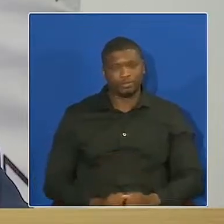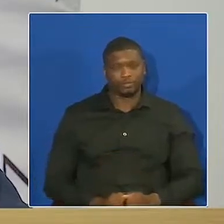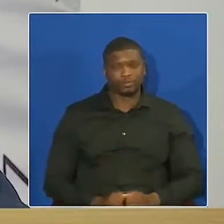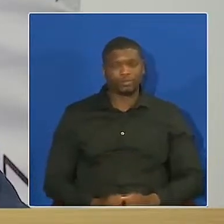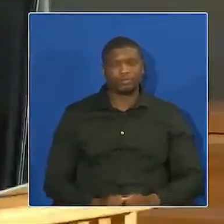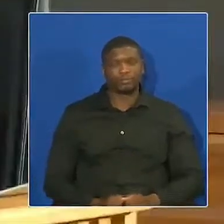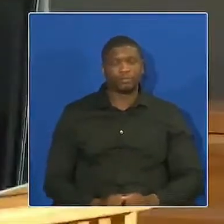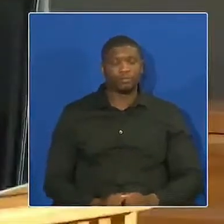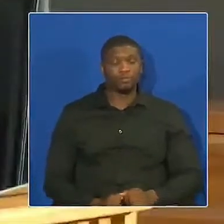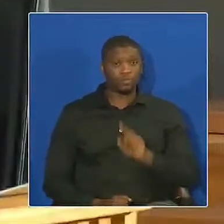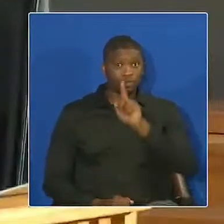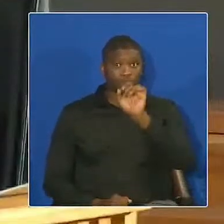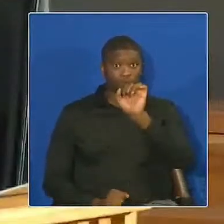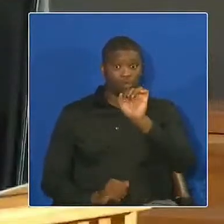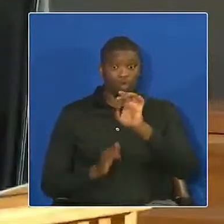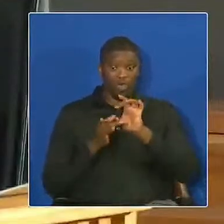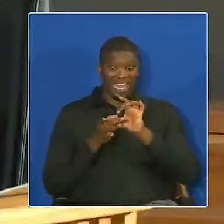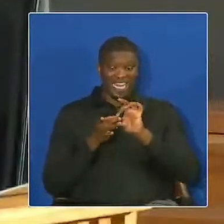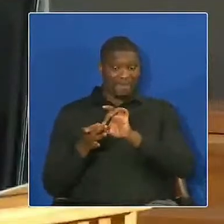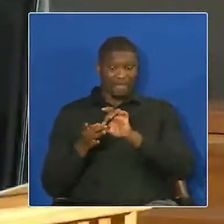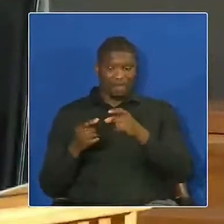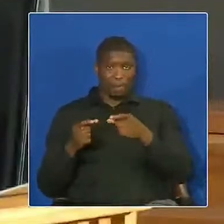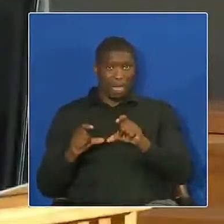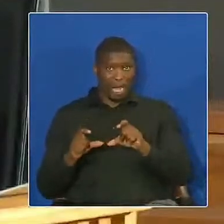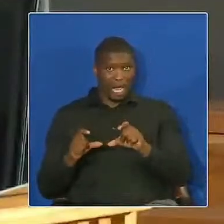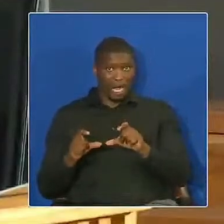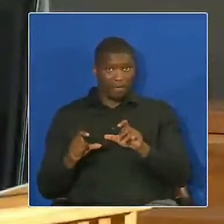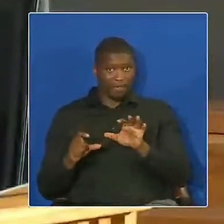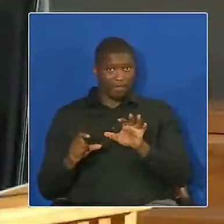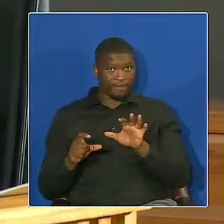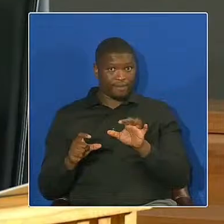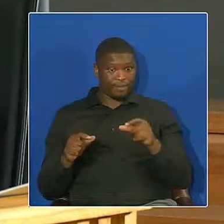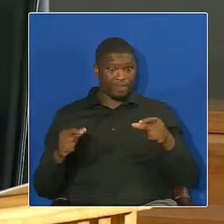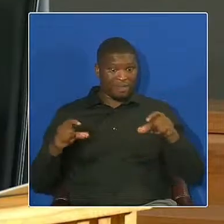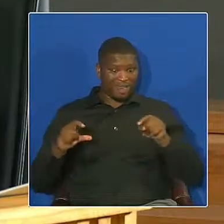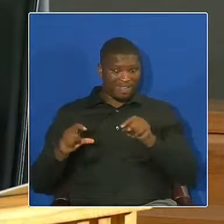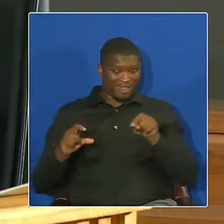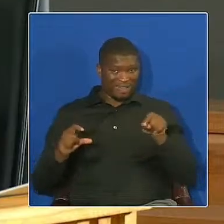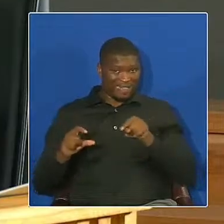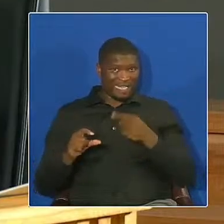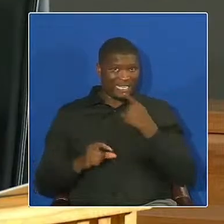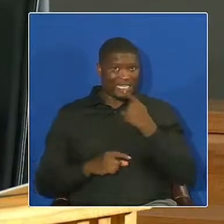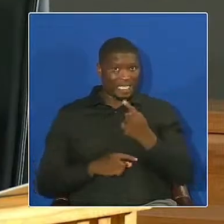And you're referring specifically to the paragraph The saying,